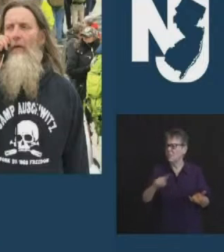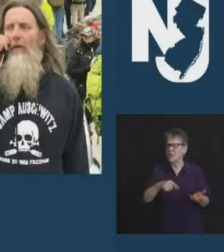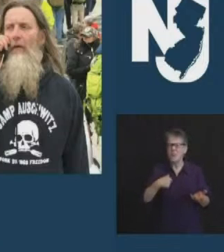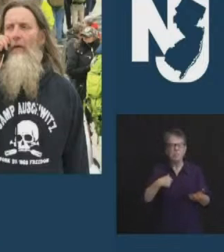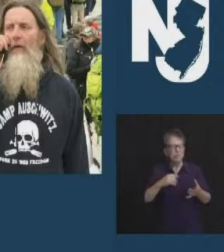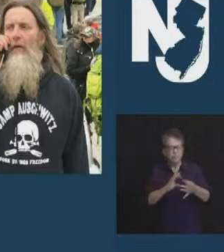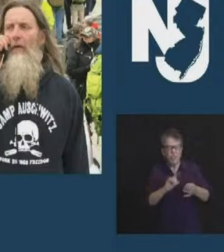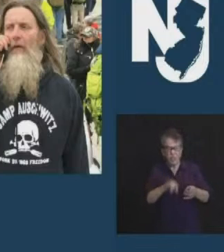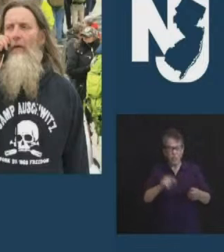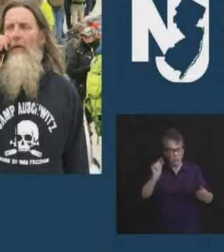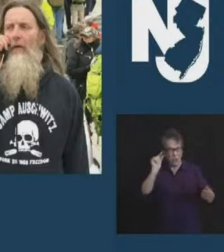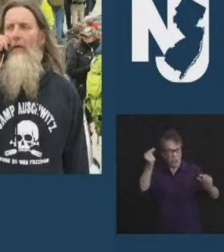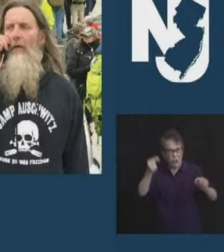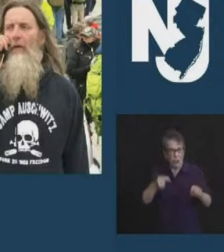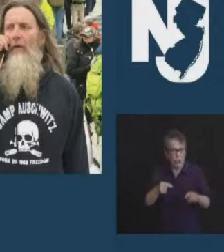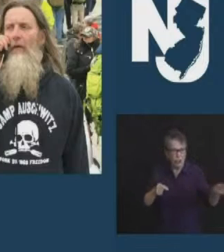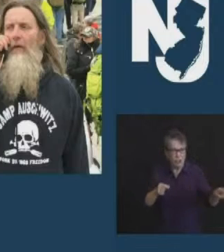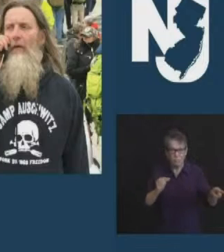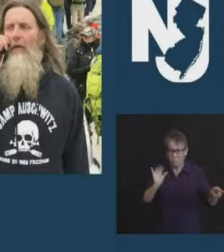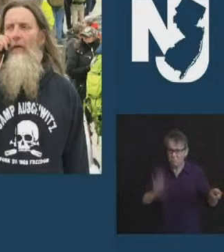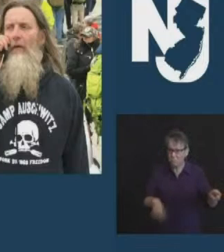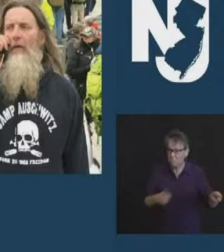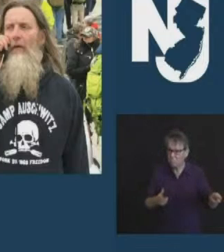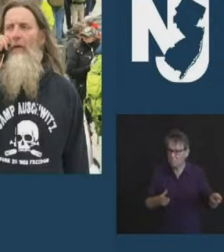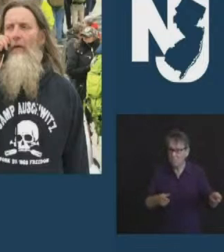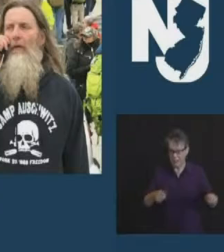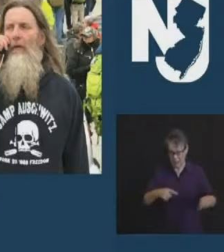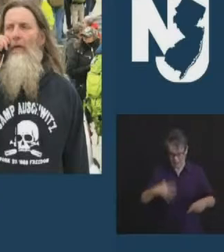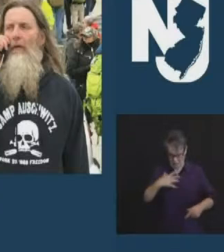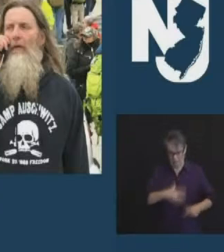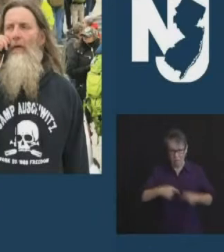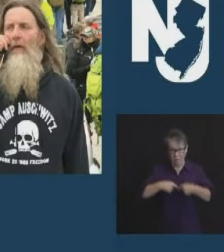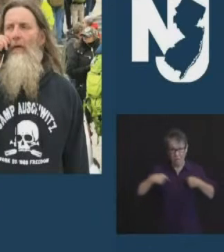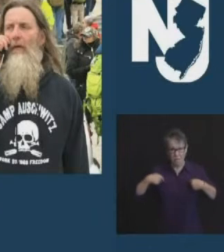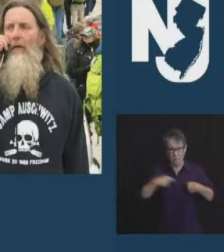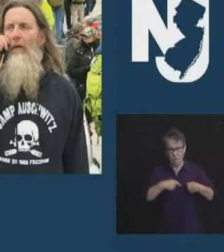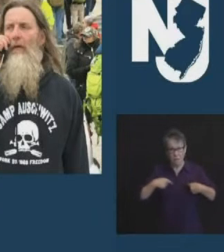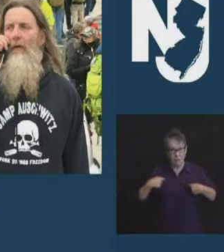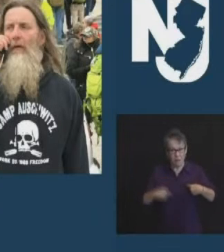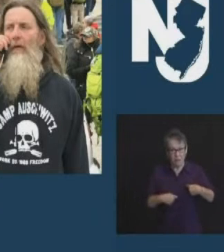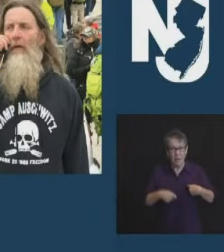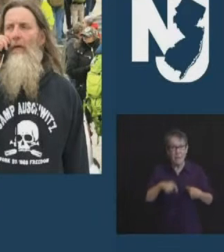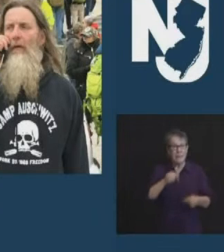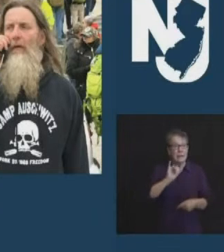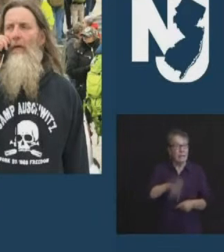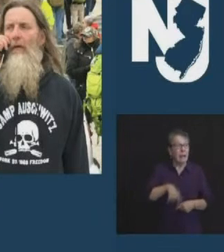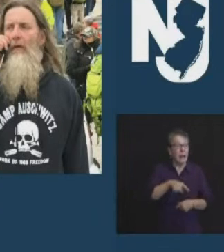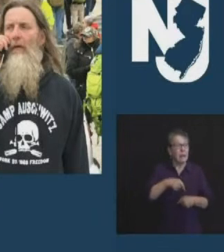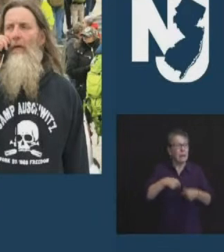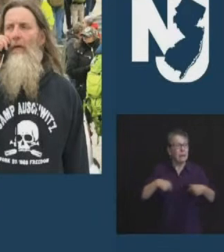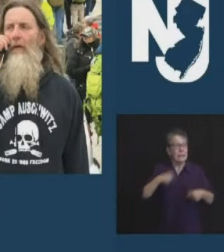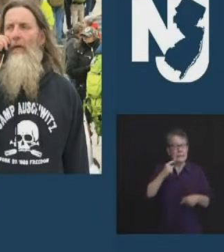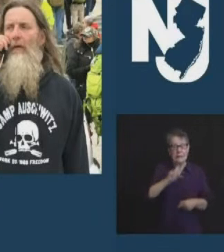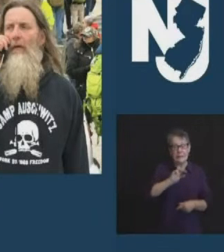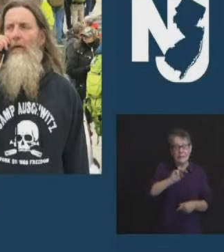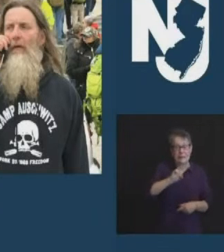6MWE. If you don't know what that means already, it means 6 million weren't